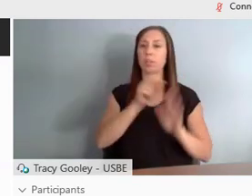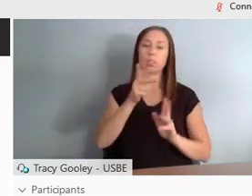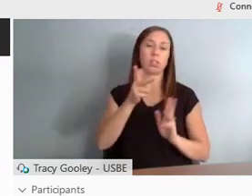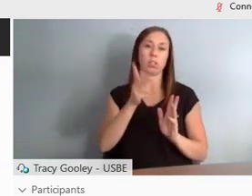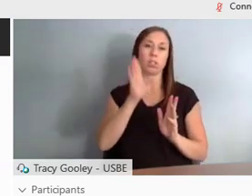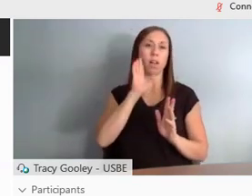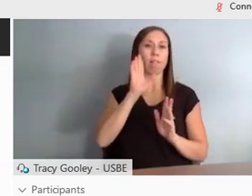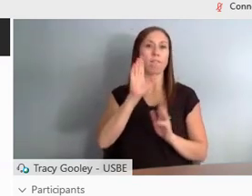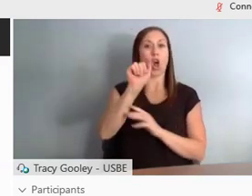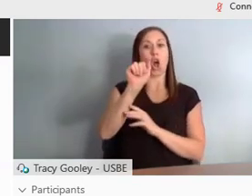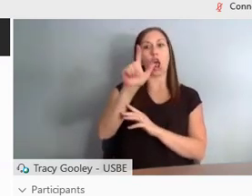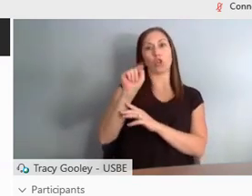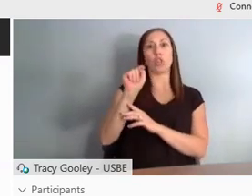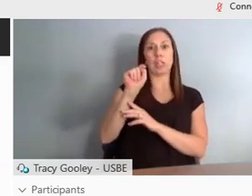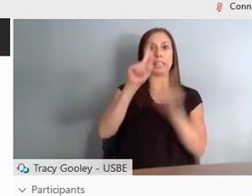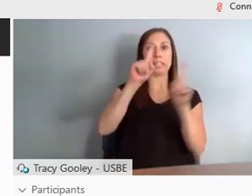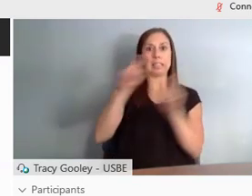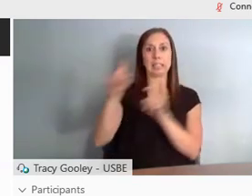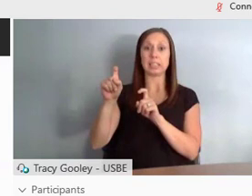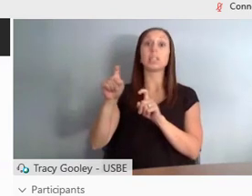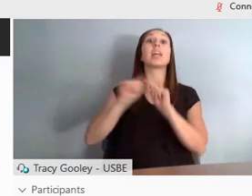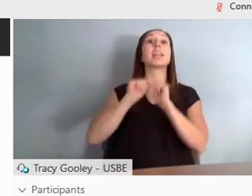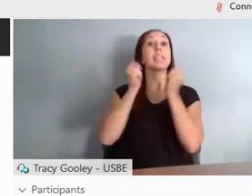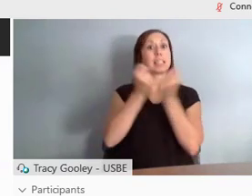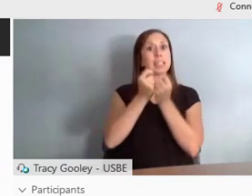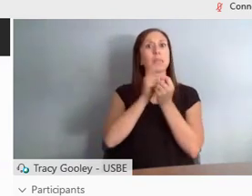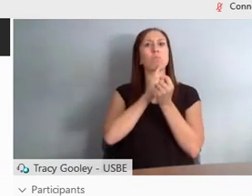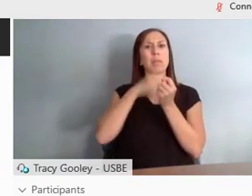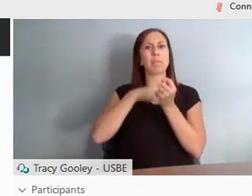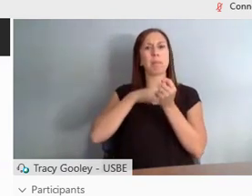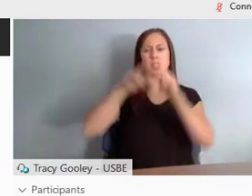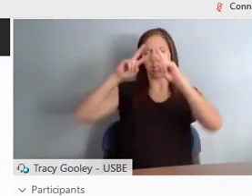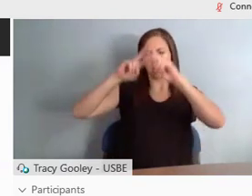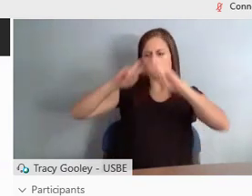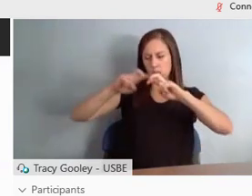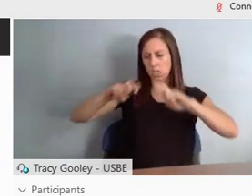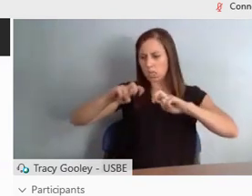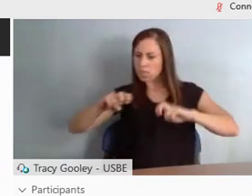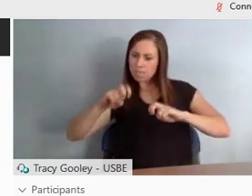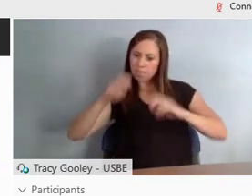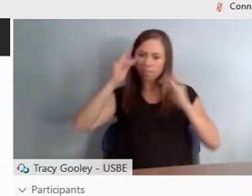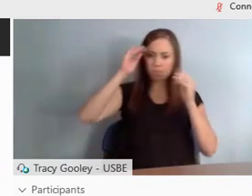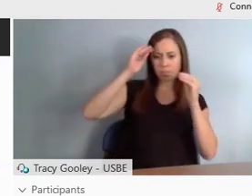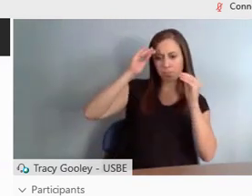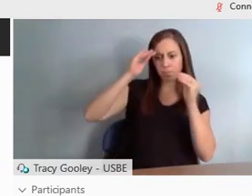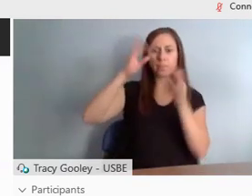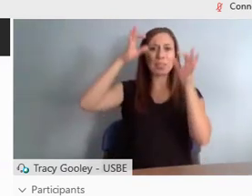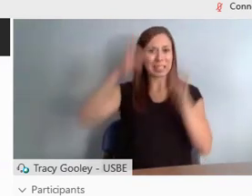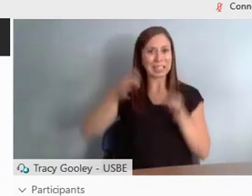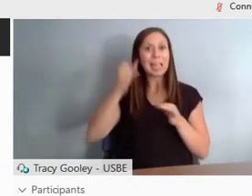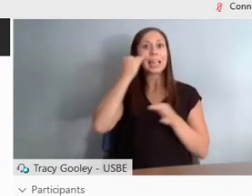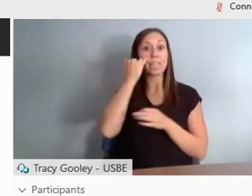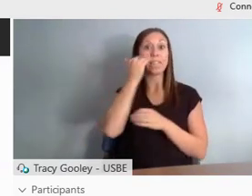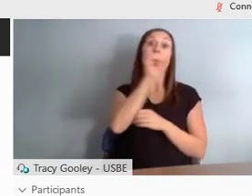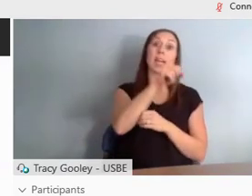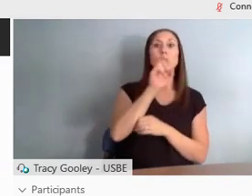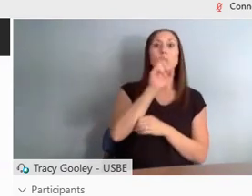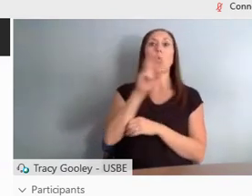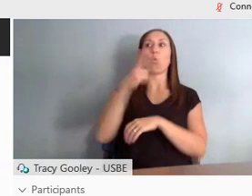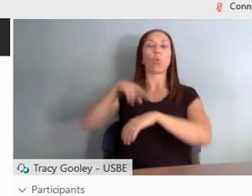to dig into that significant cognitive piece and really make that determination that a student has that.